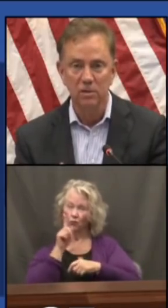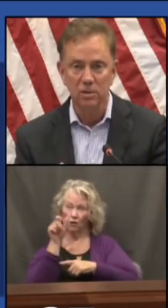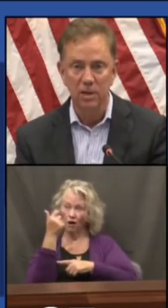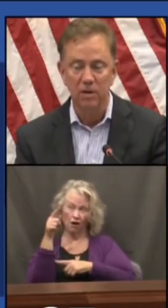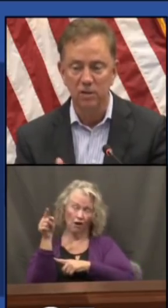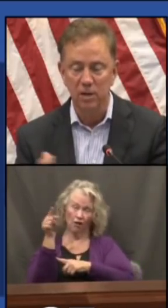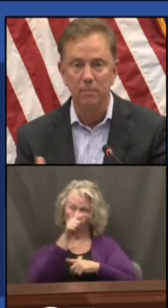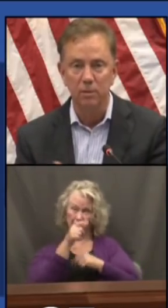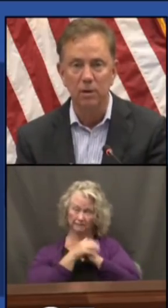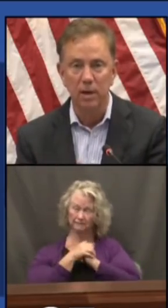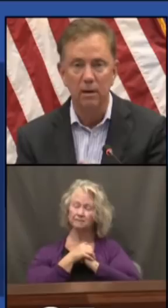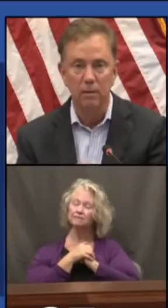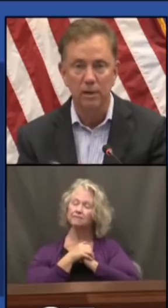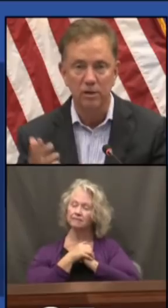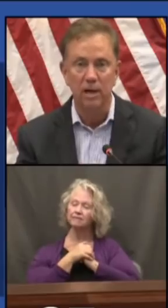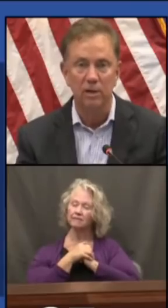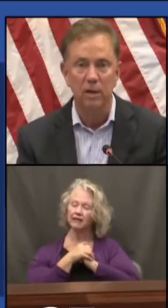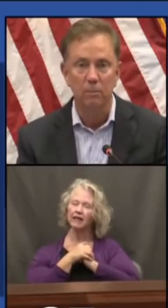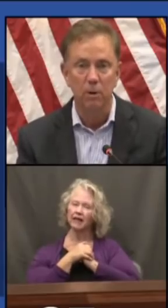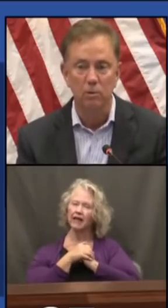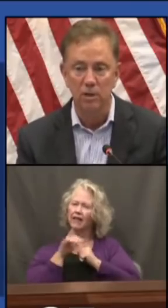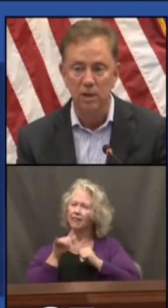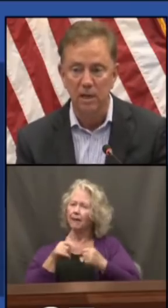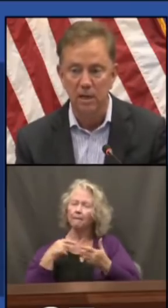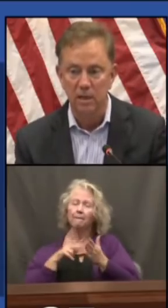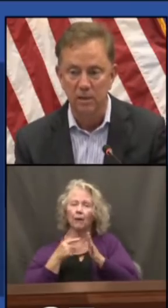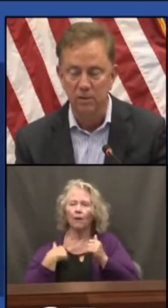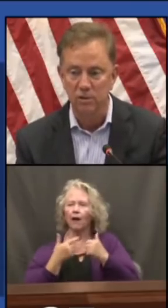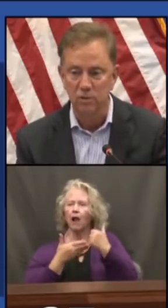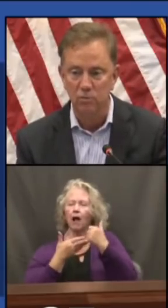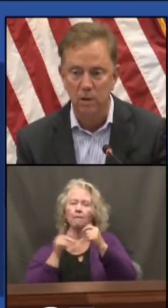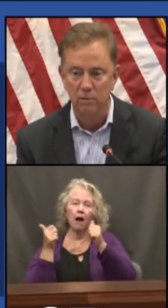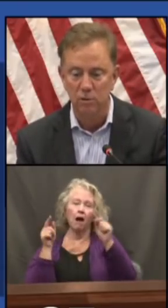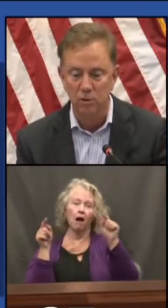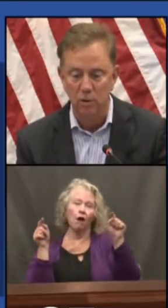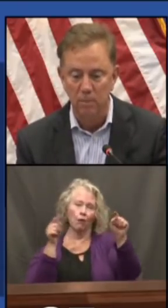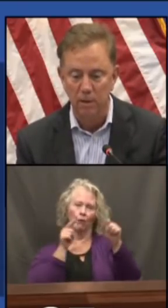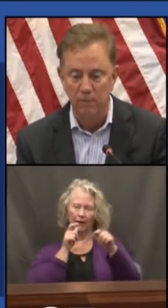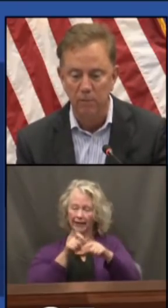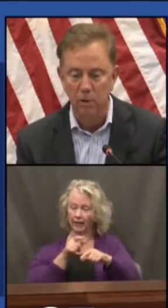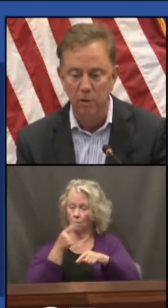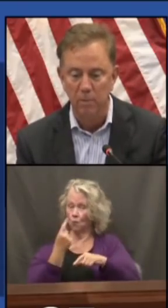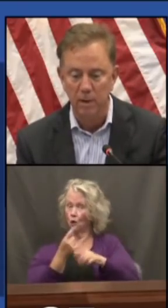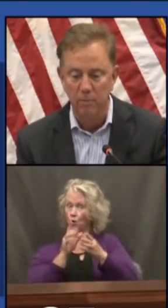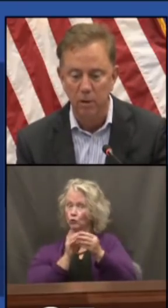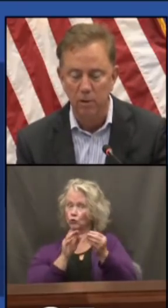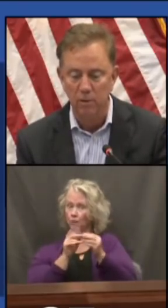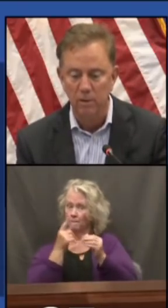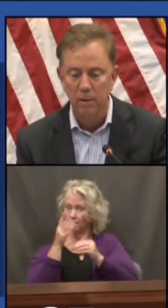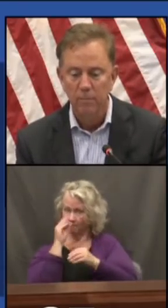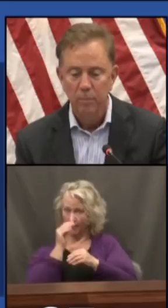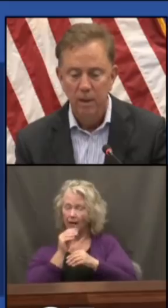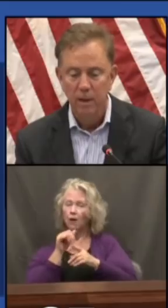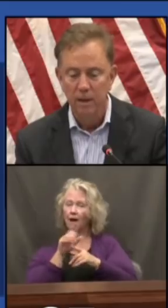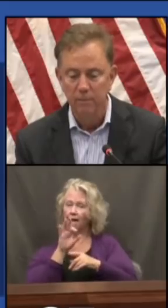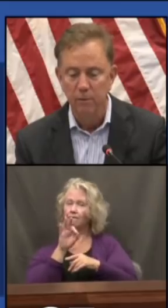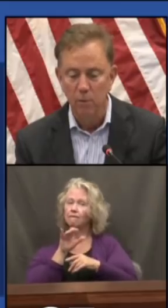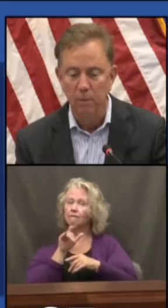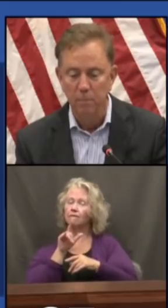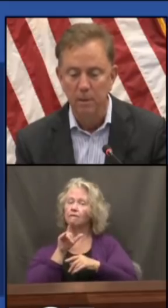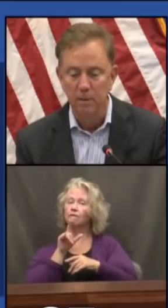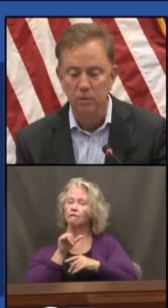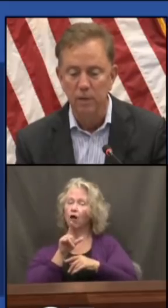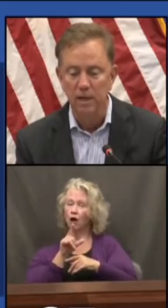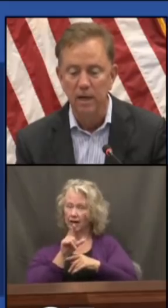And this has given us an opportunity to reach out and help those in need. Here's just one story about a Florida man with COVID. He